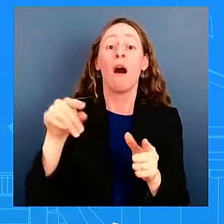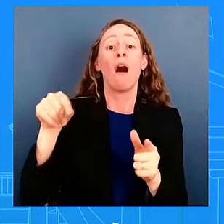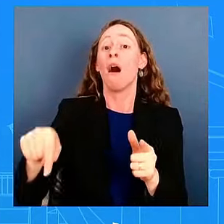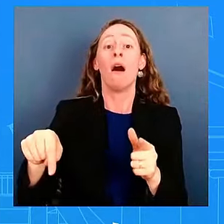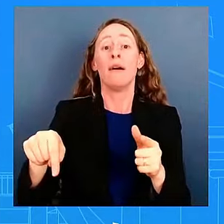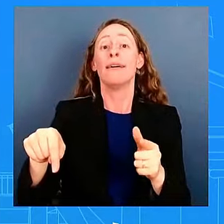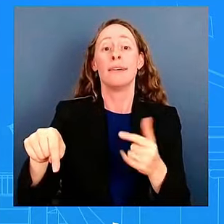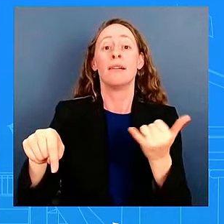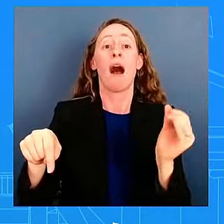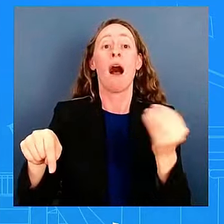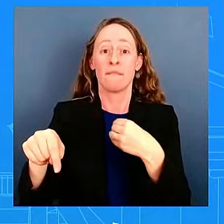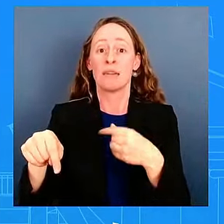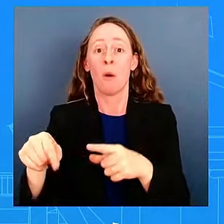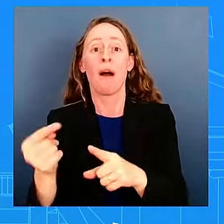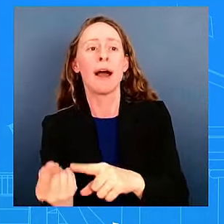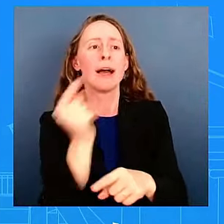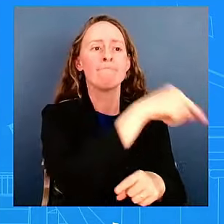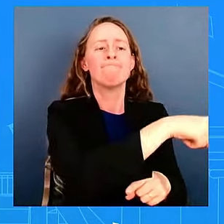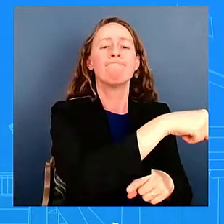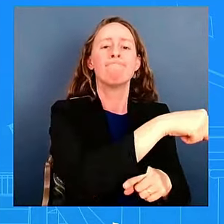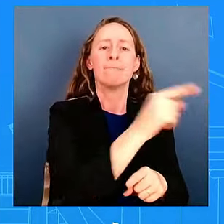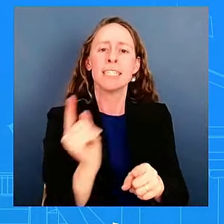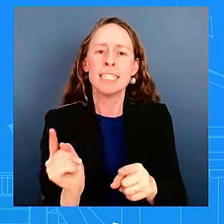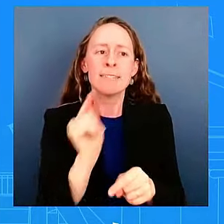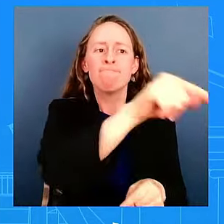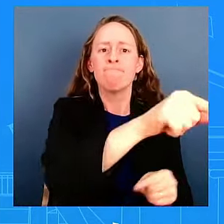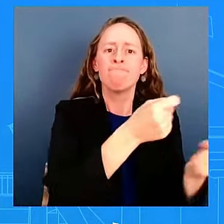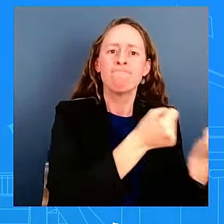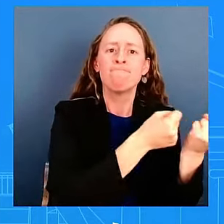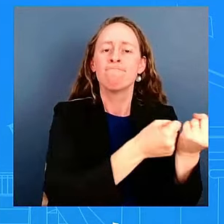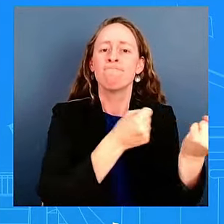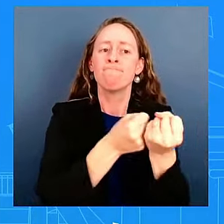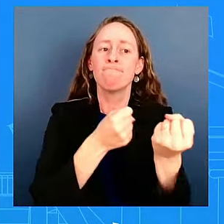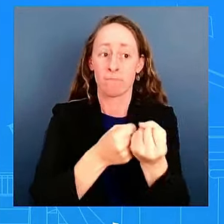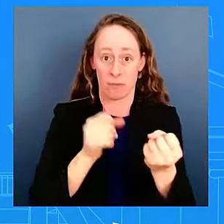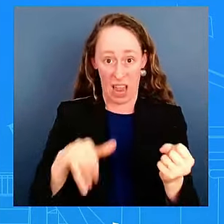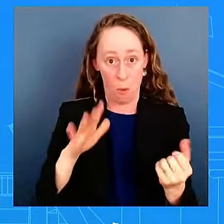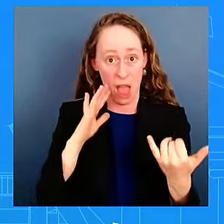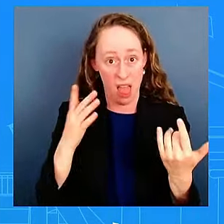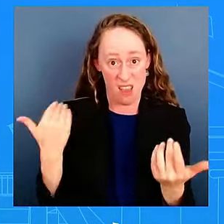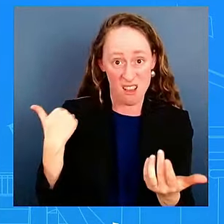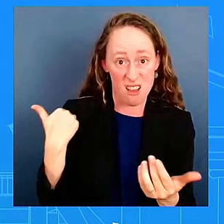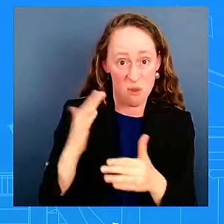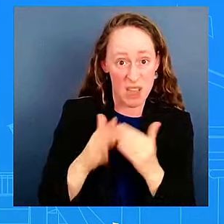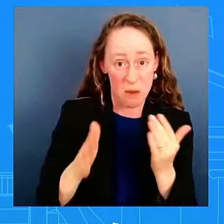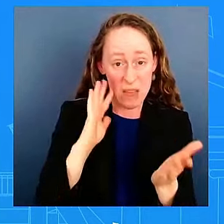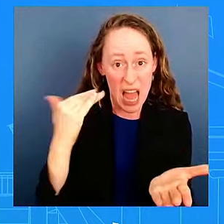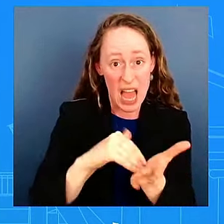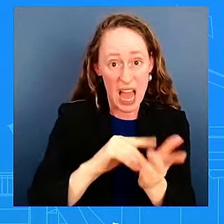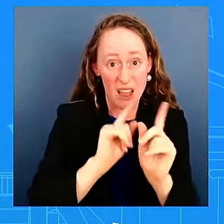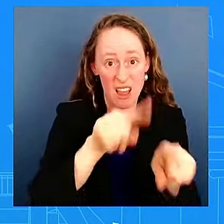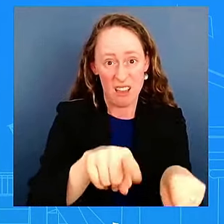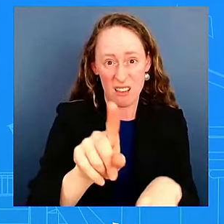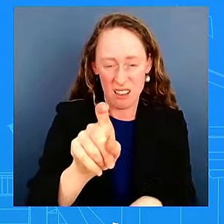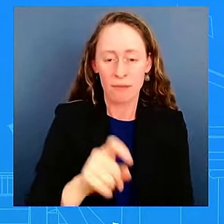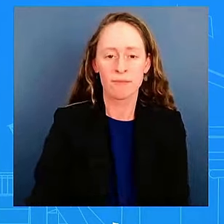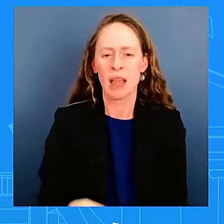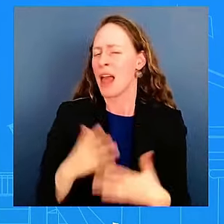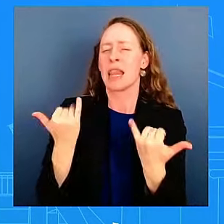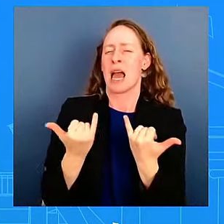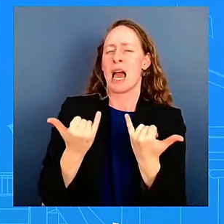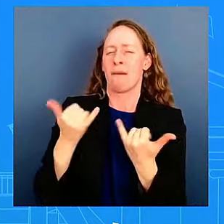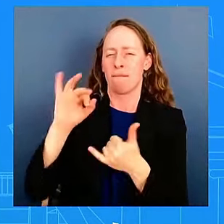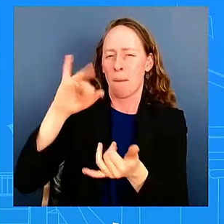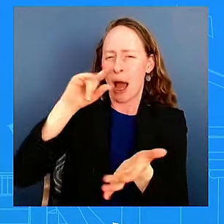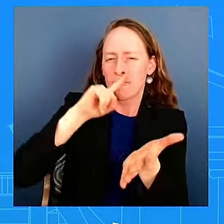now, as you know, it's an FBI investigation, so they got to get to the bottom of it and see what occurred and see what happened and get answers to that.